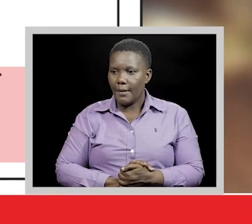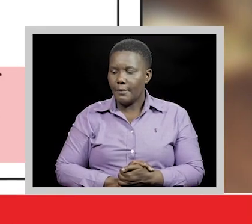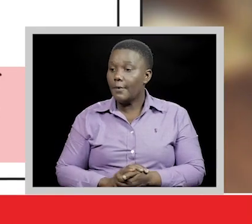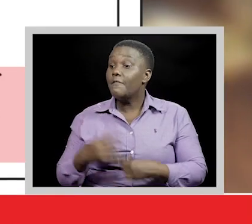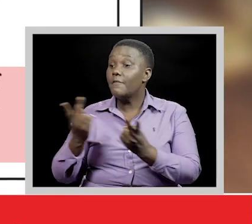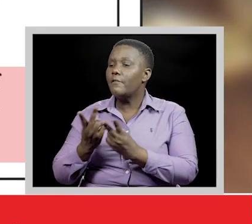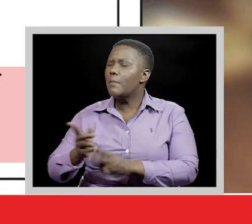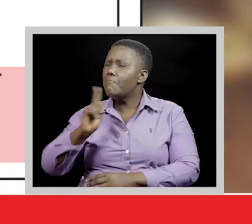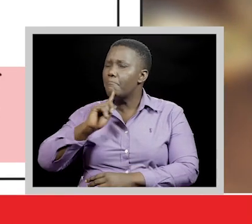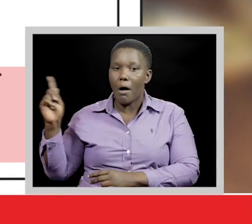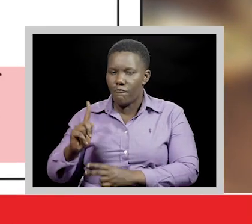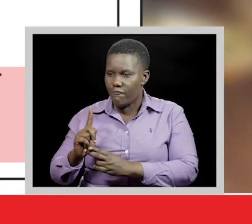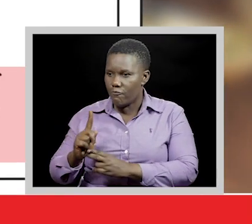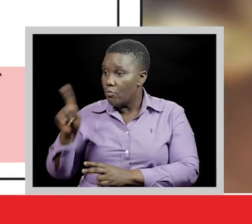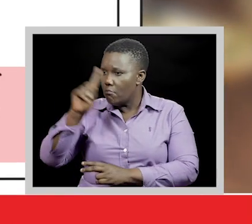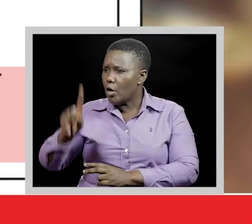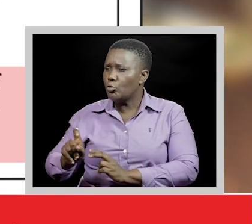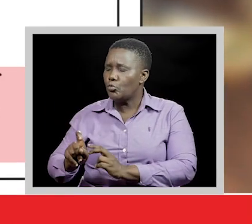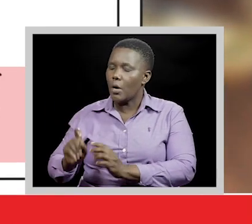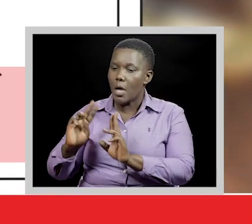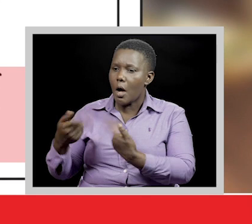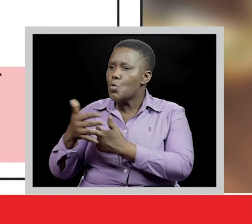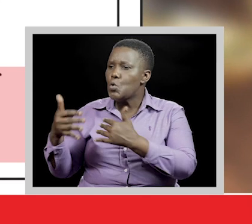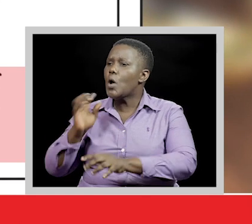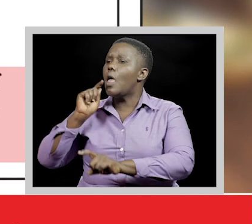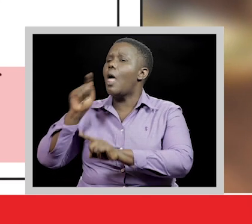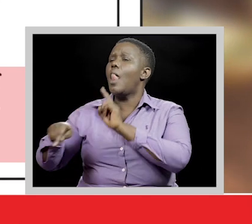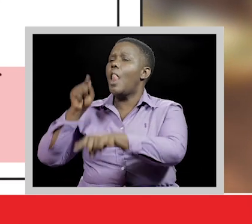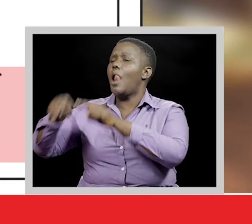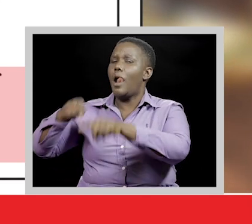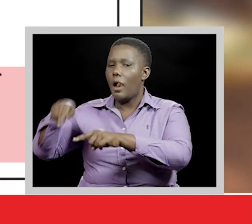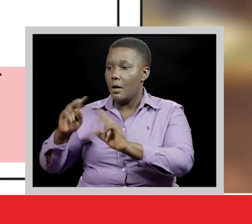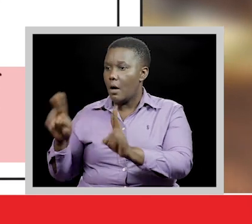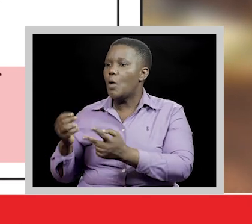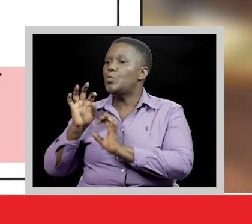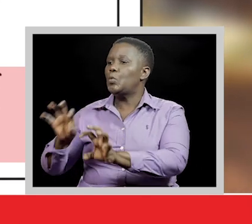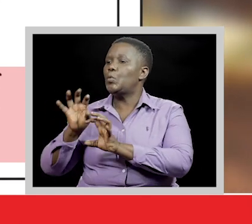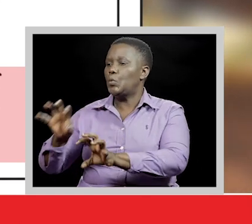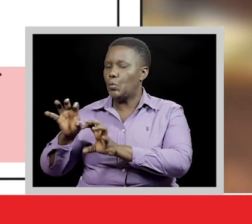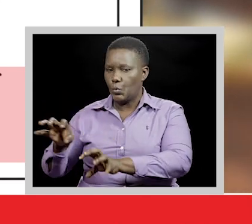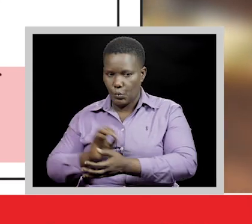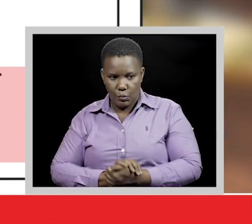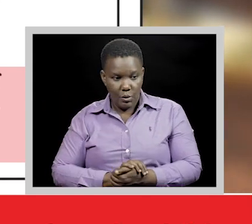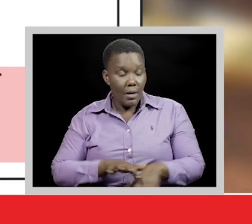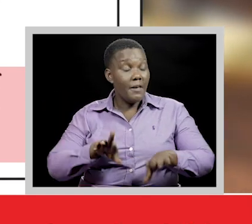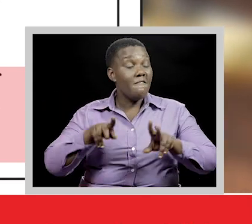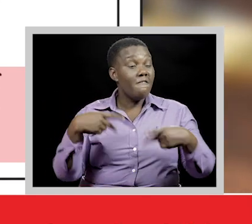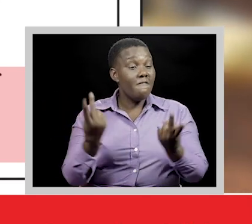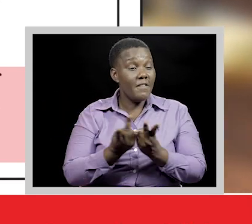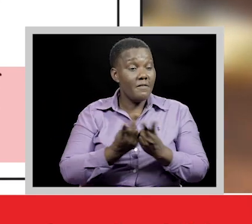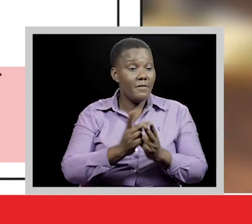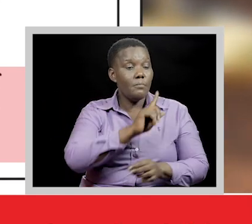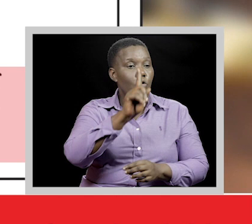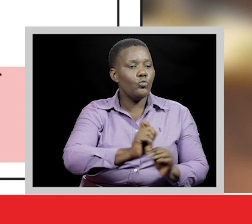not use aggressive, confrontational, or degrading language. Do not repeat